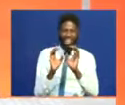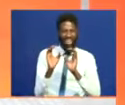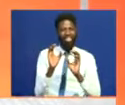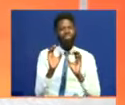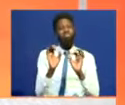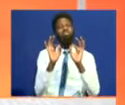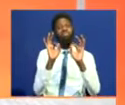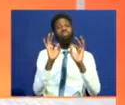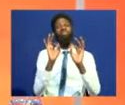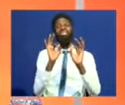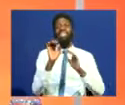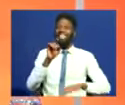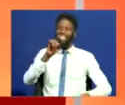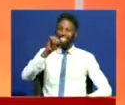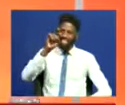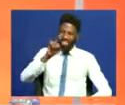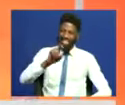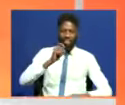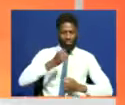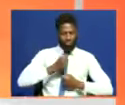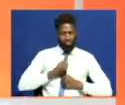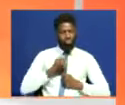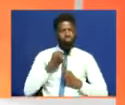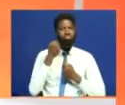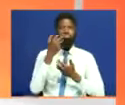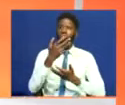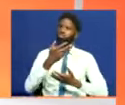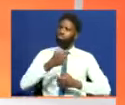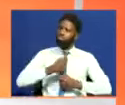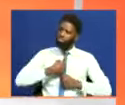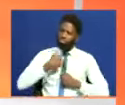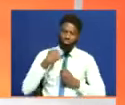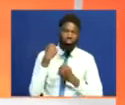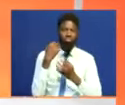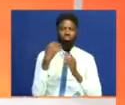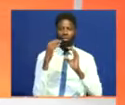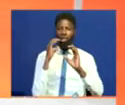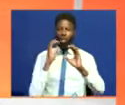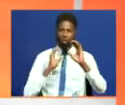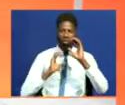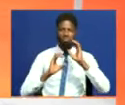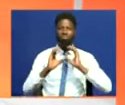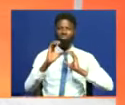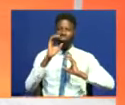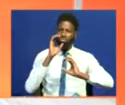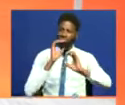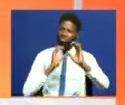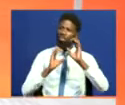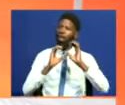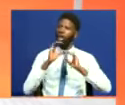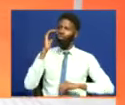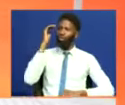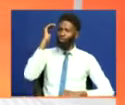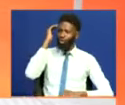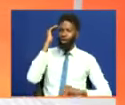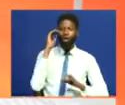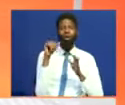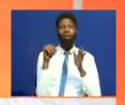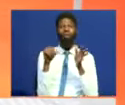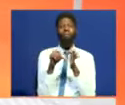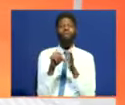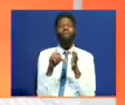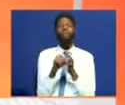you speak out, it's until you talk, it's until we communicate, then we can be able to know, then what is the problem? Because the solution is not